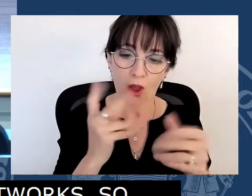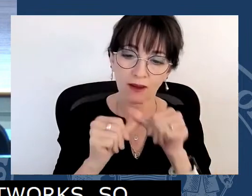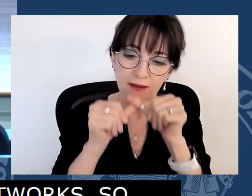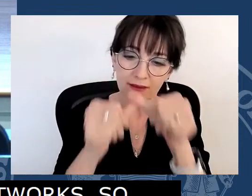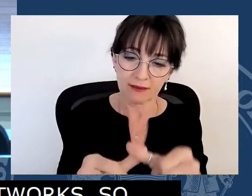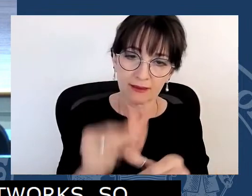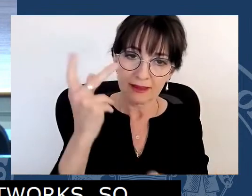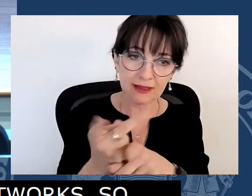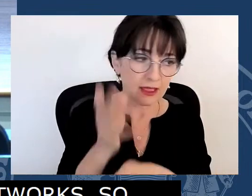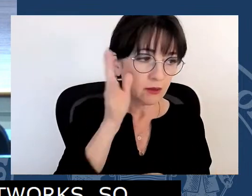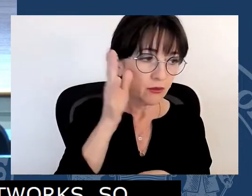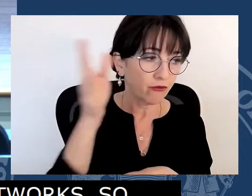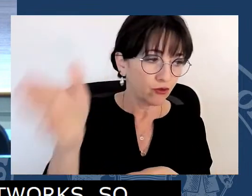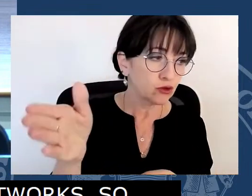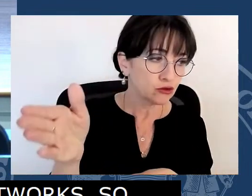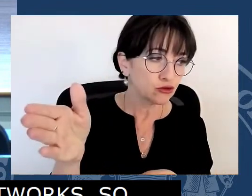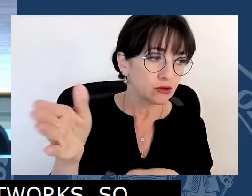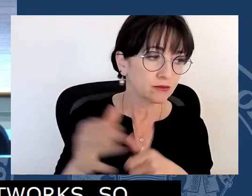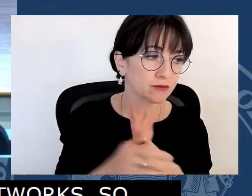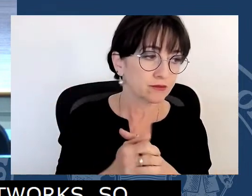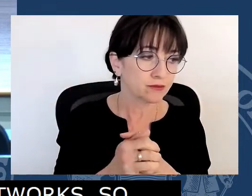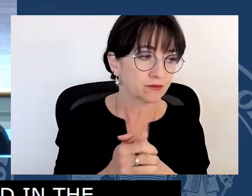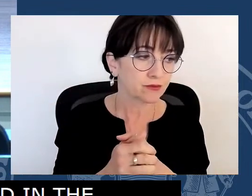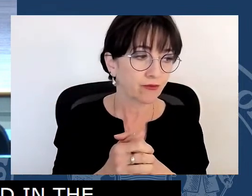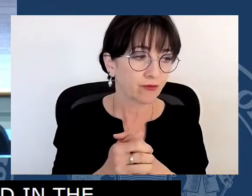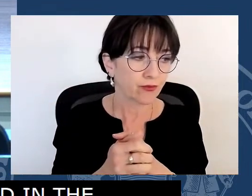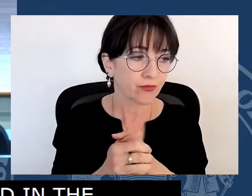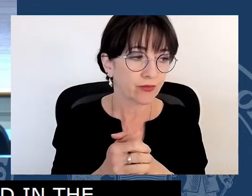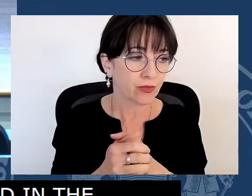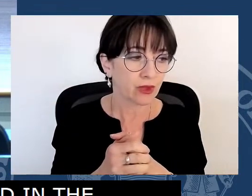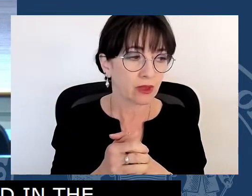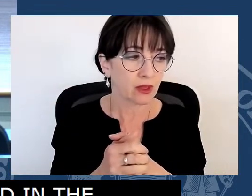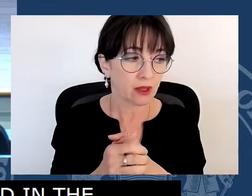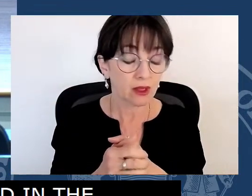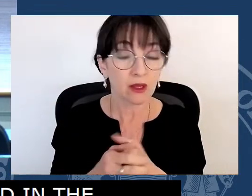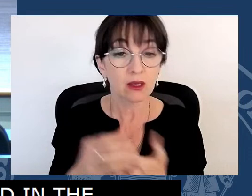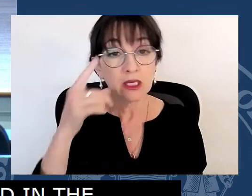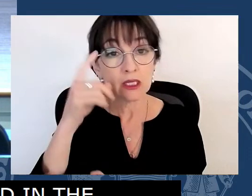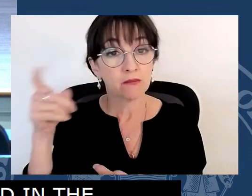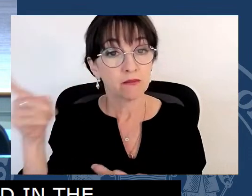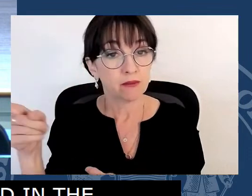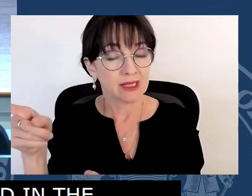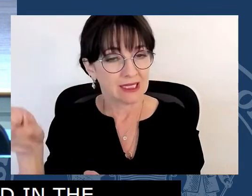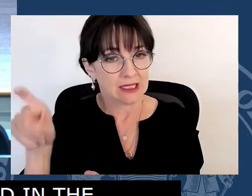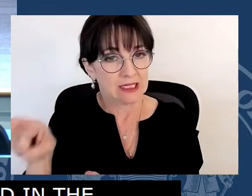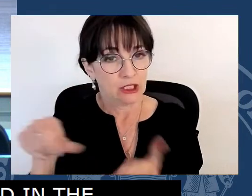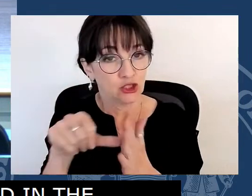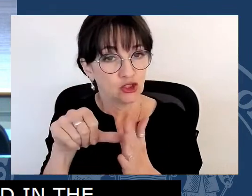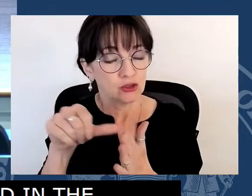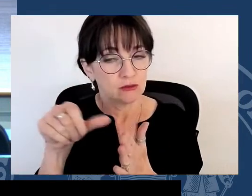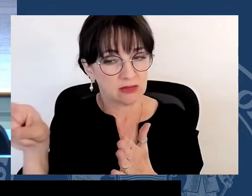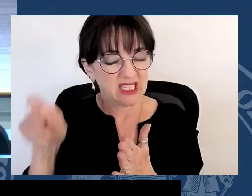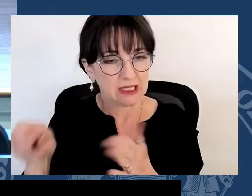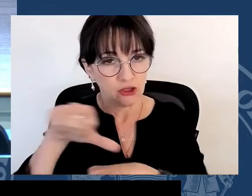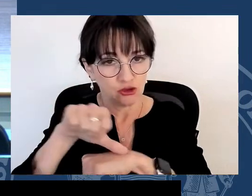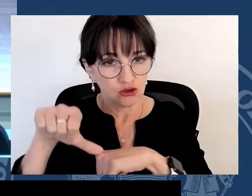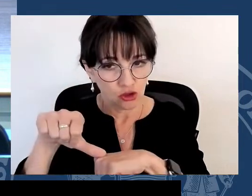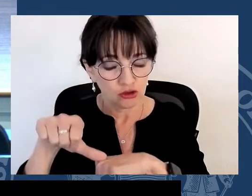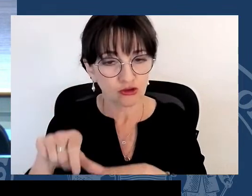pre-approvals is one thing. I have a friend who has pre-approvals, and what he has to do is, because he needs surgery, he had to